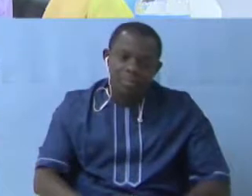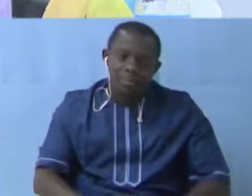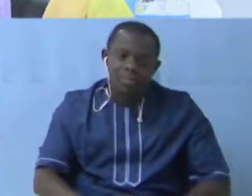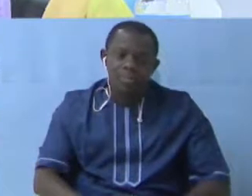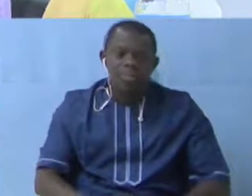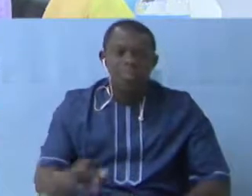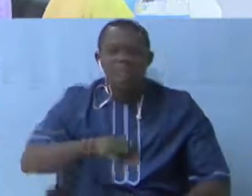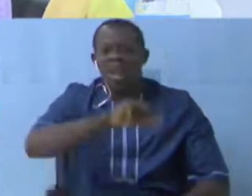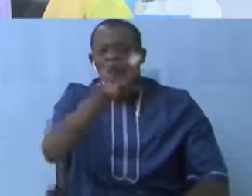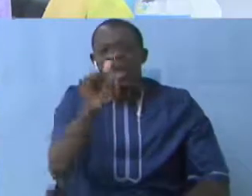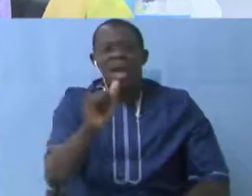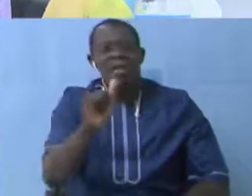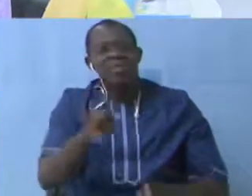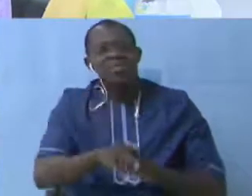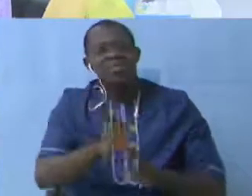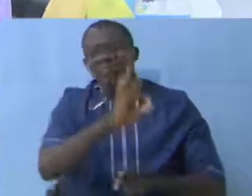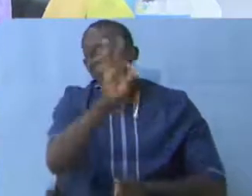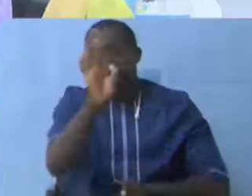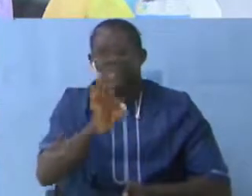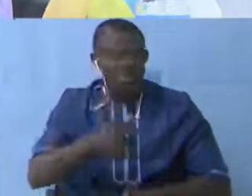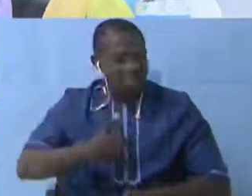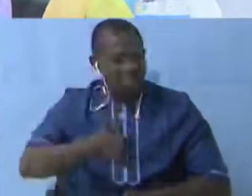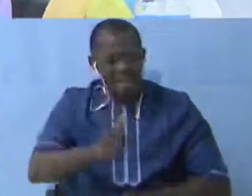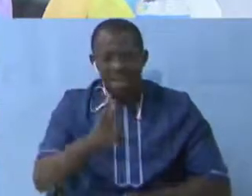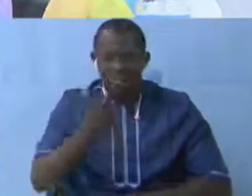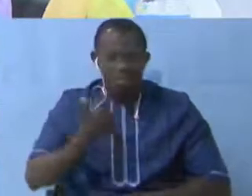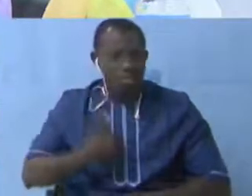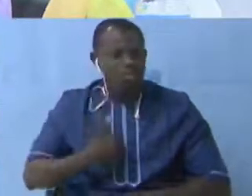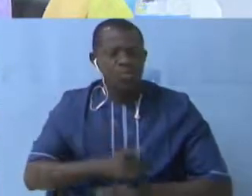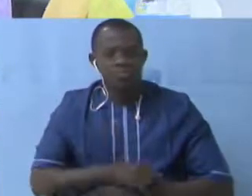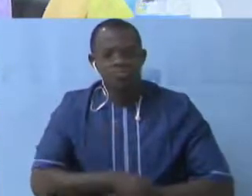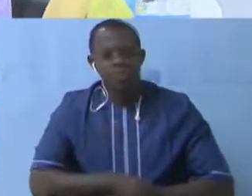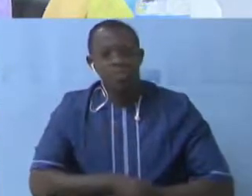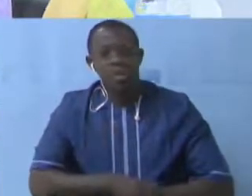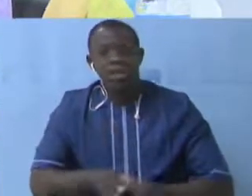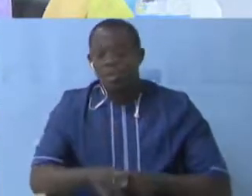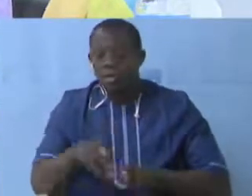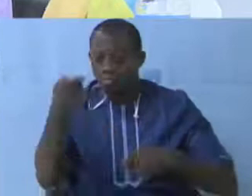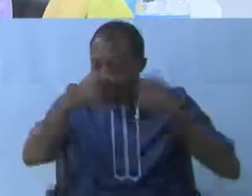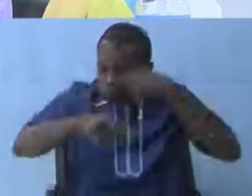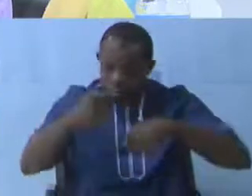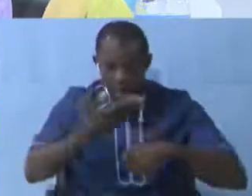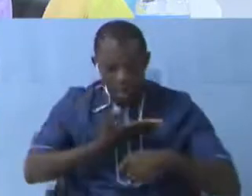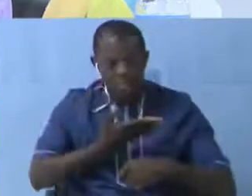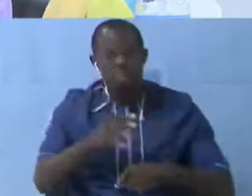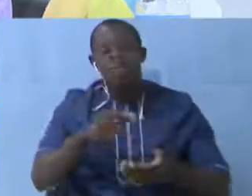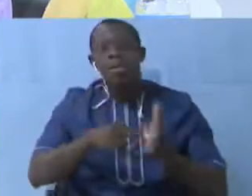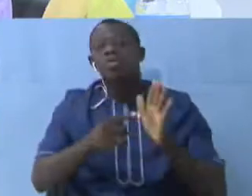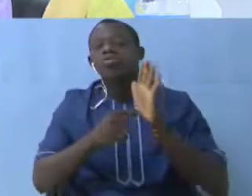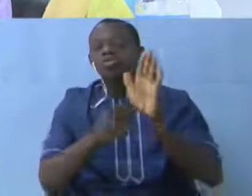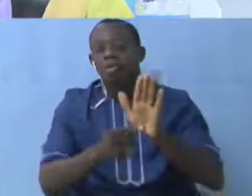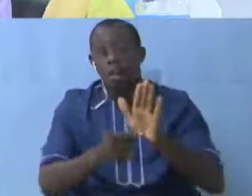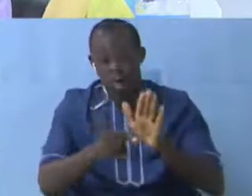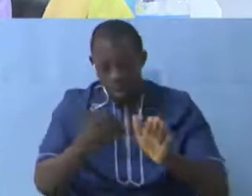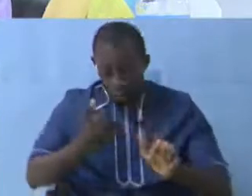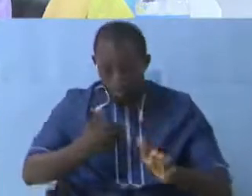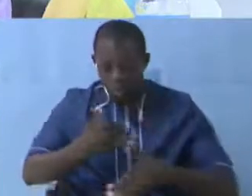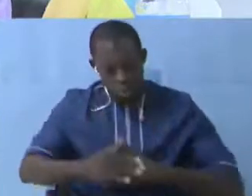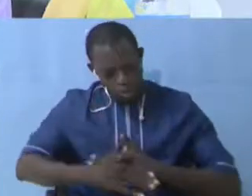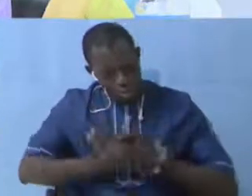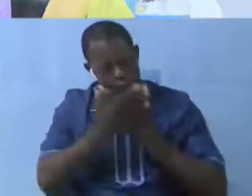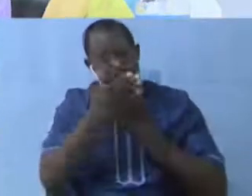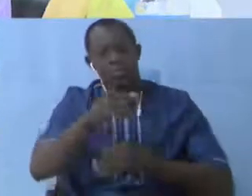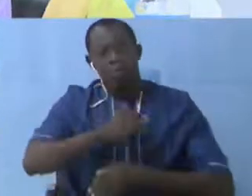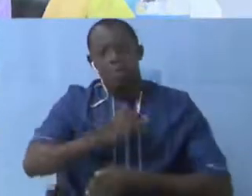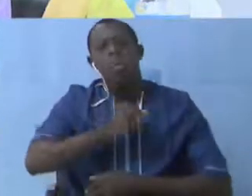people will put in little amount, but that shows that people were so committed to their country. ak ñeneen nit ñi sax nga xam ne nit ñi dañ def